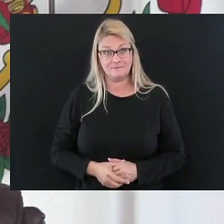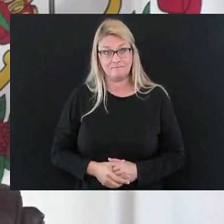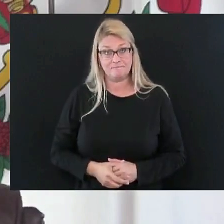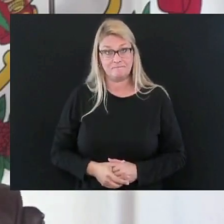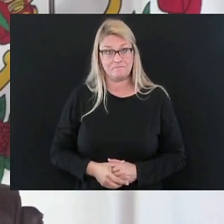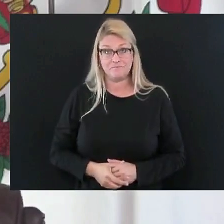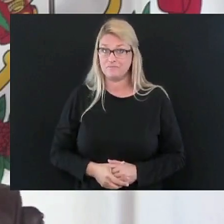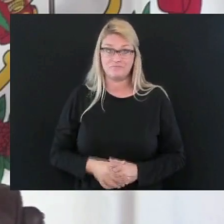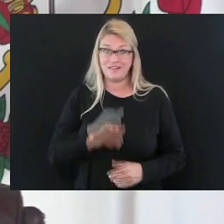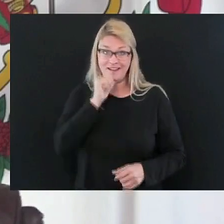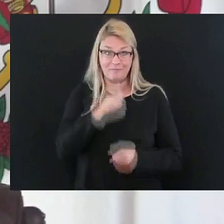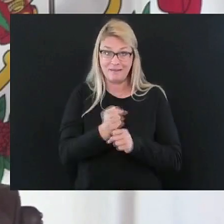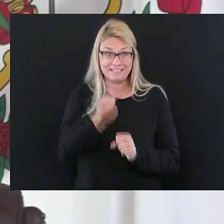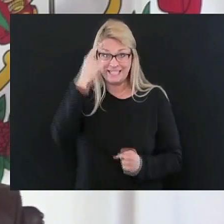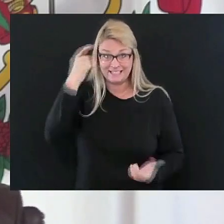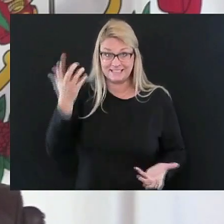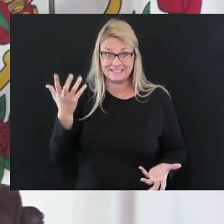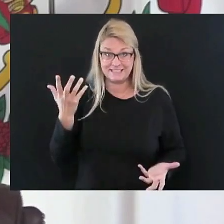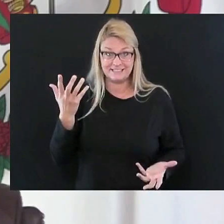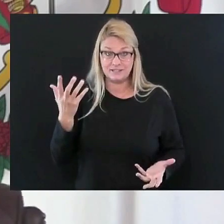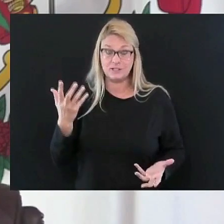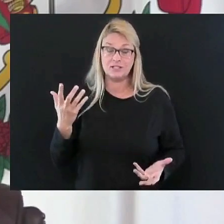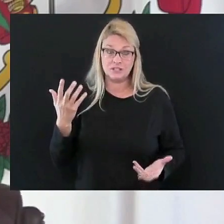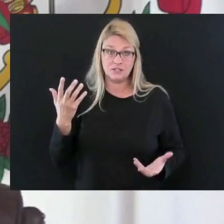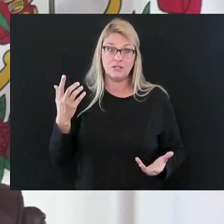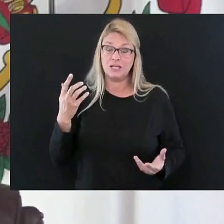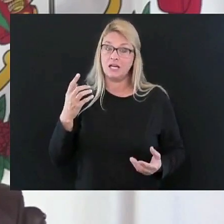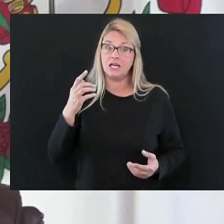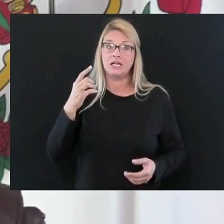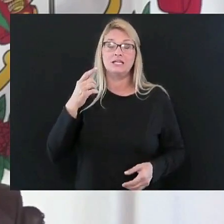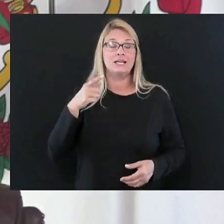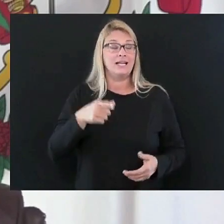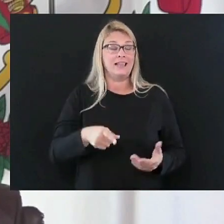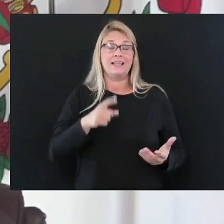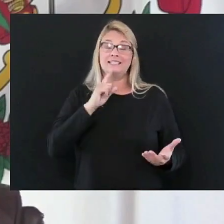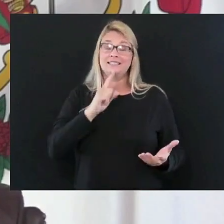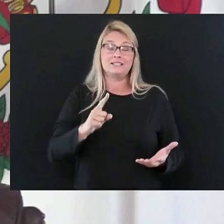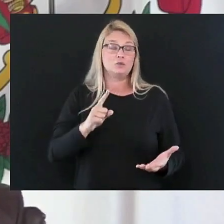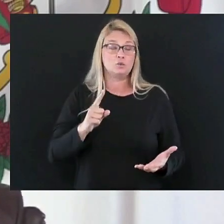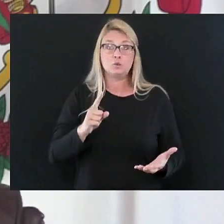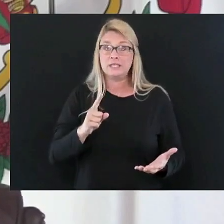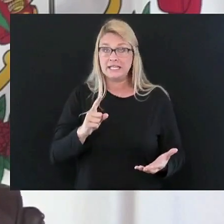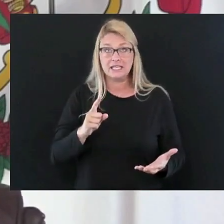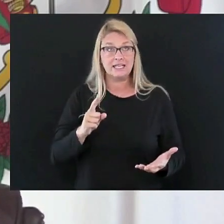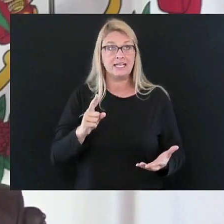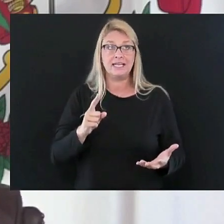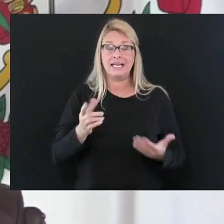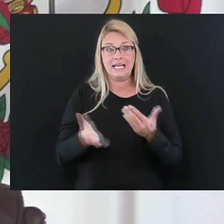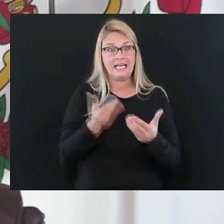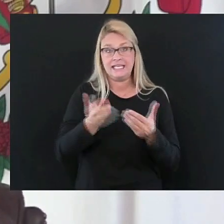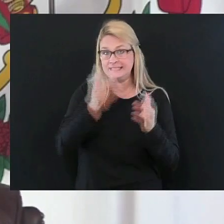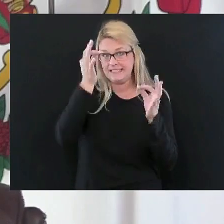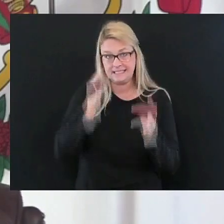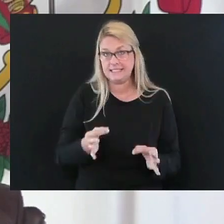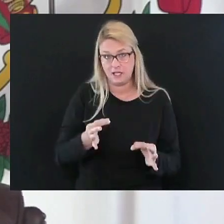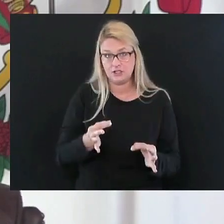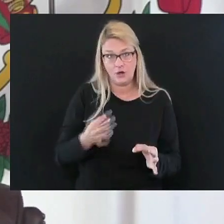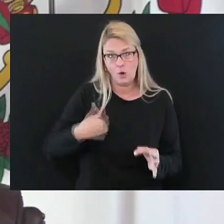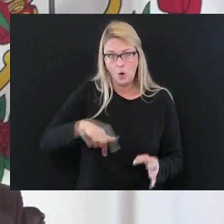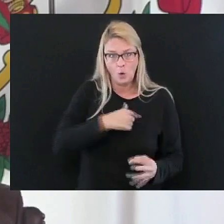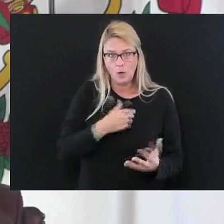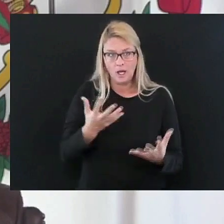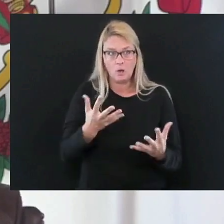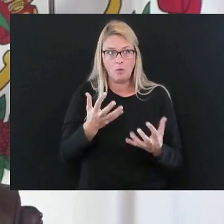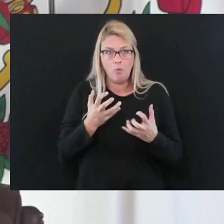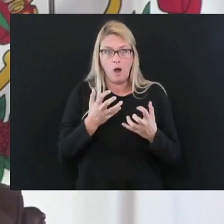Doesn't make any sense. Doesn't make any sense. It's smart money. I know all of us, you know, want to live in this